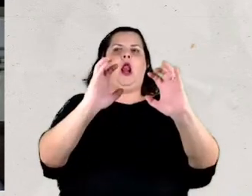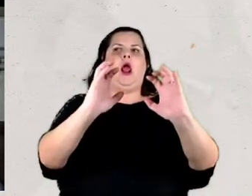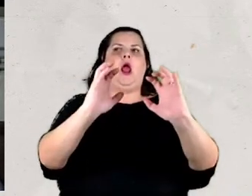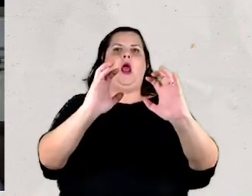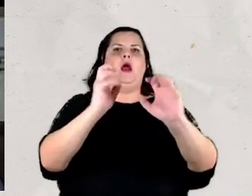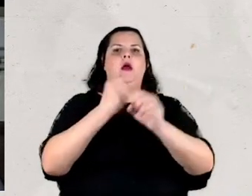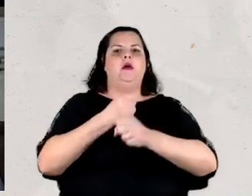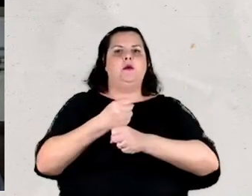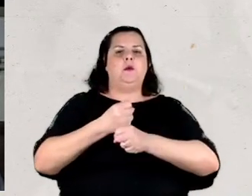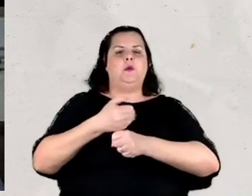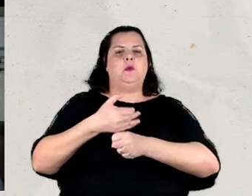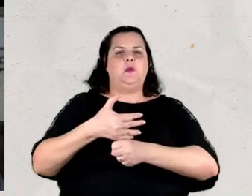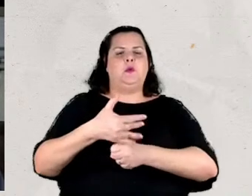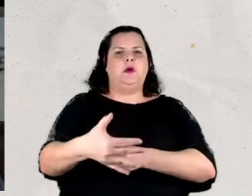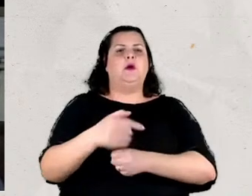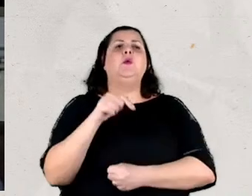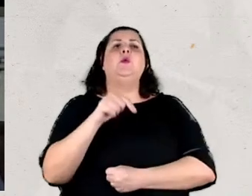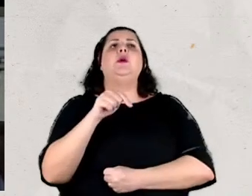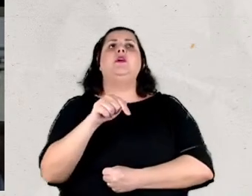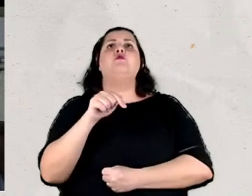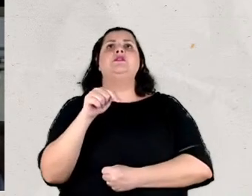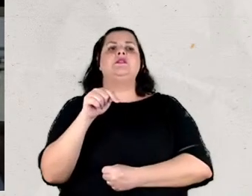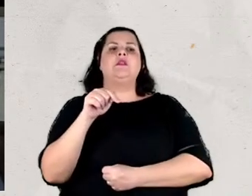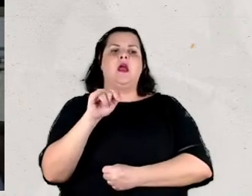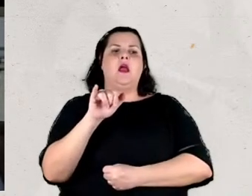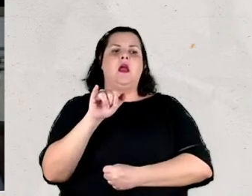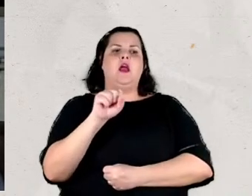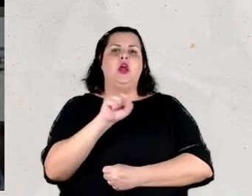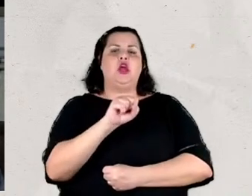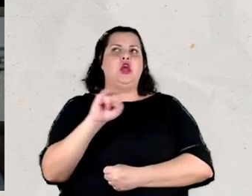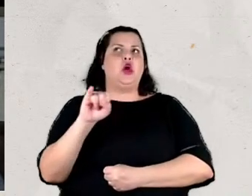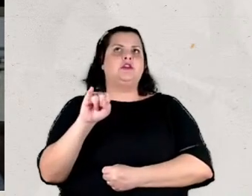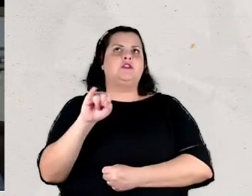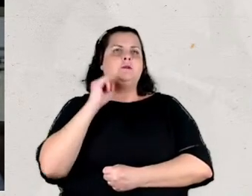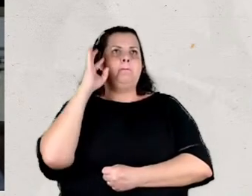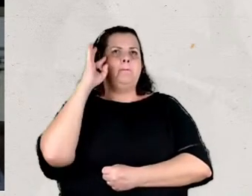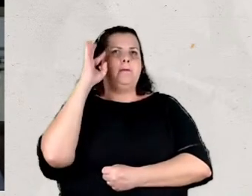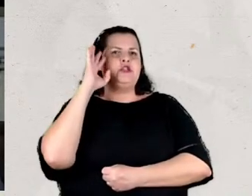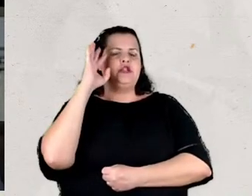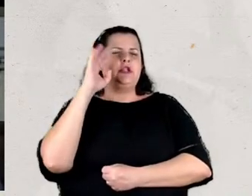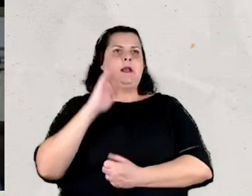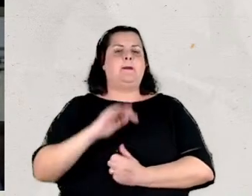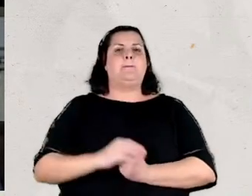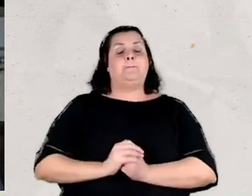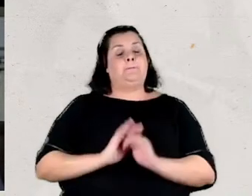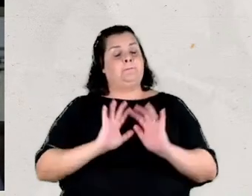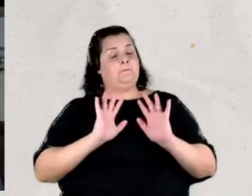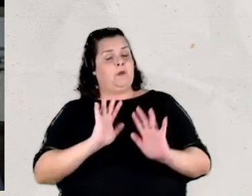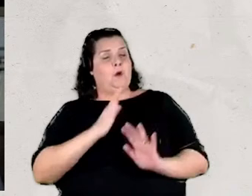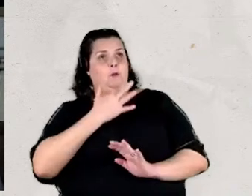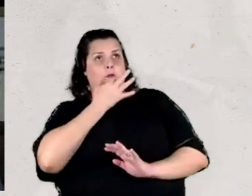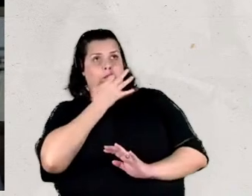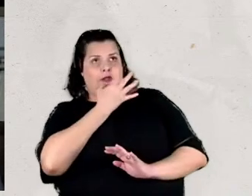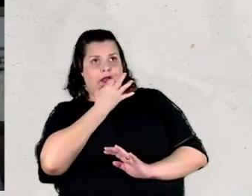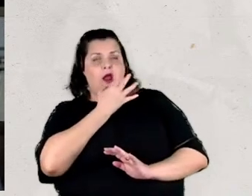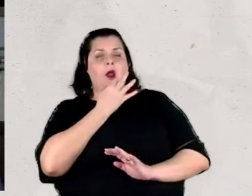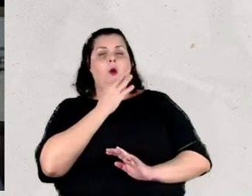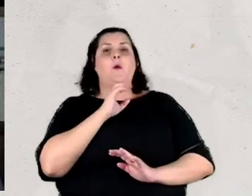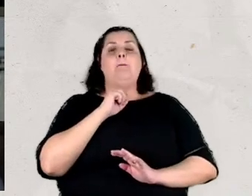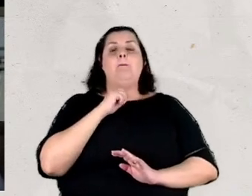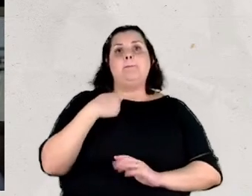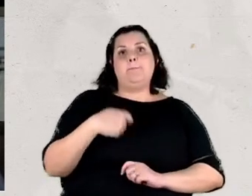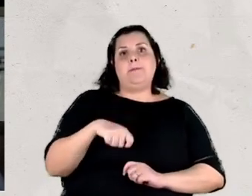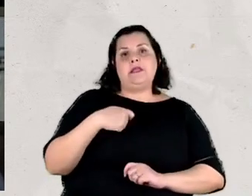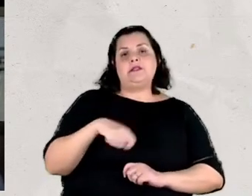Look, I think that we have to do it for basic decency, for moral